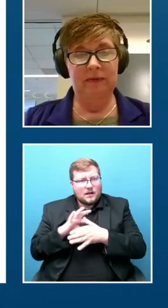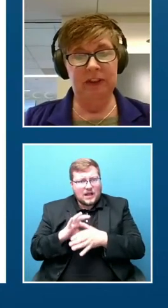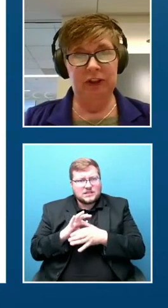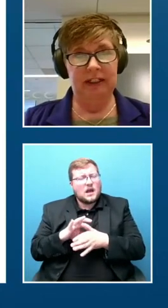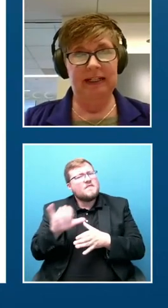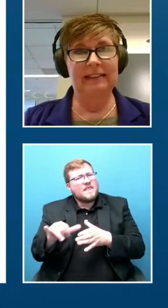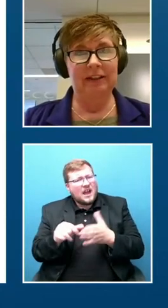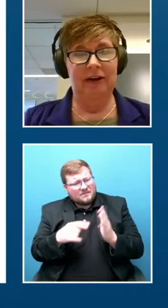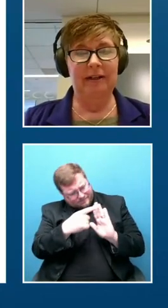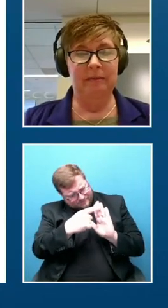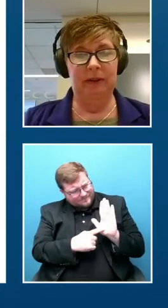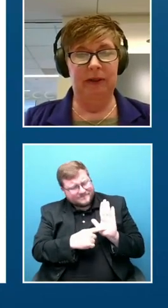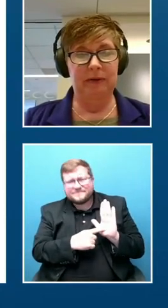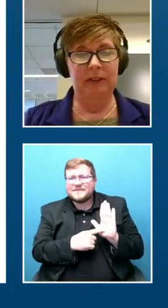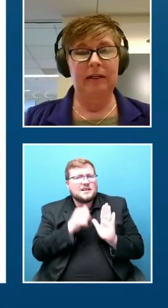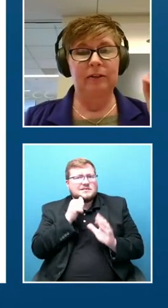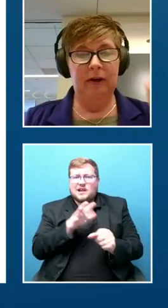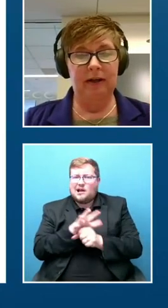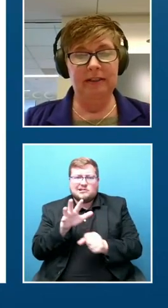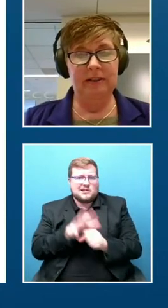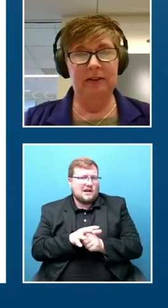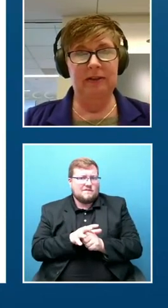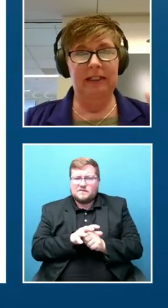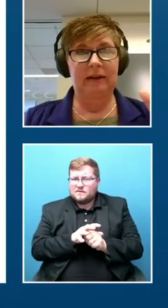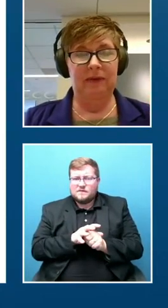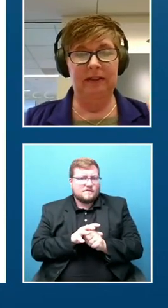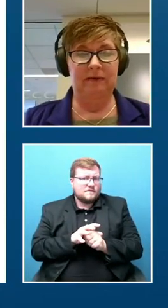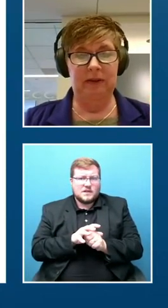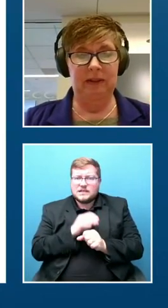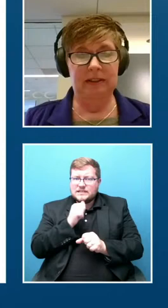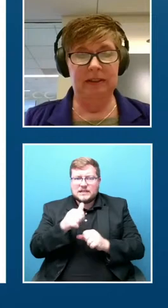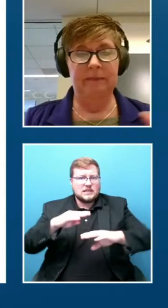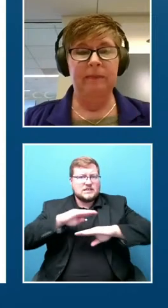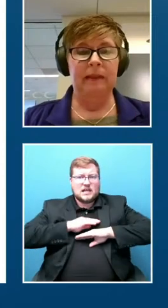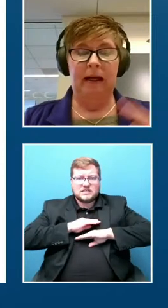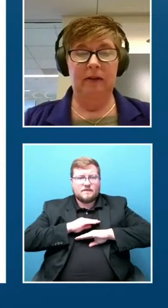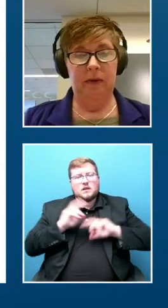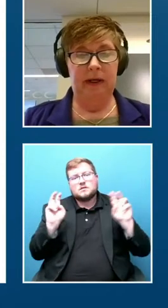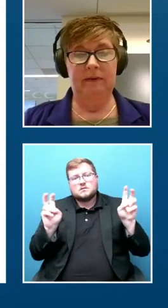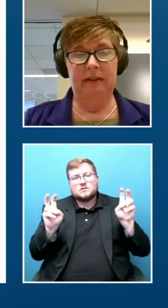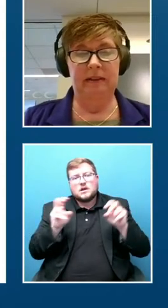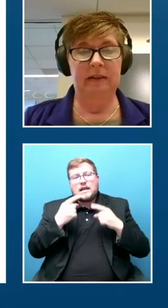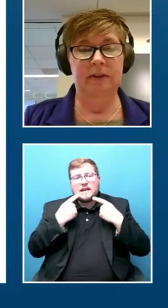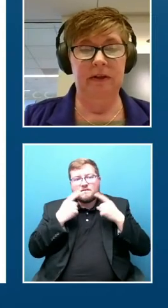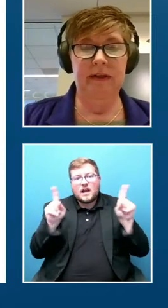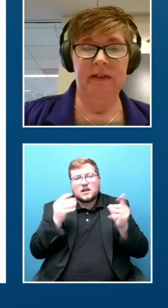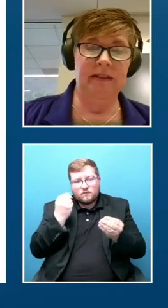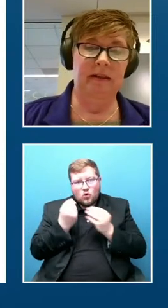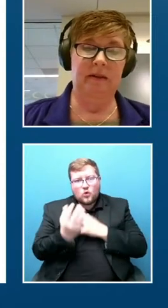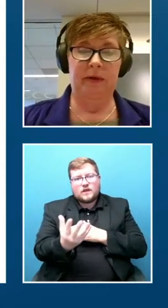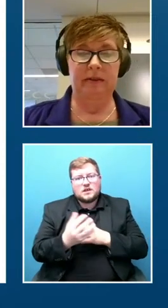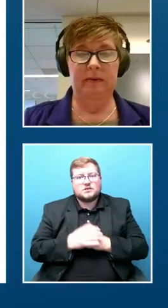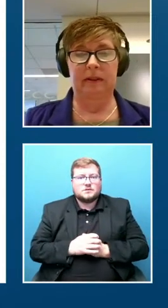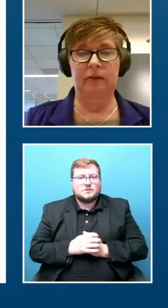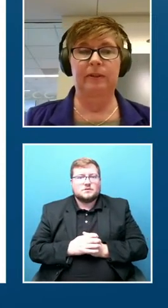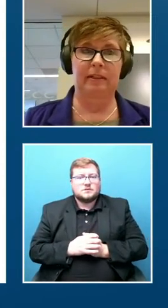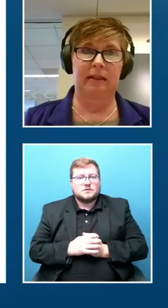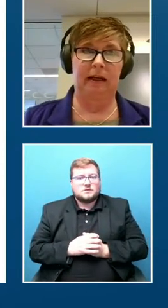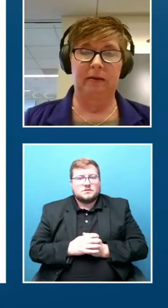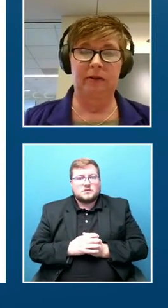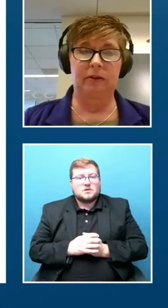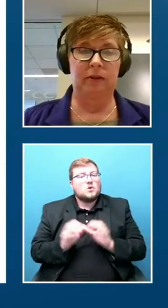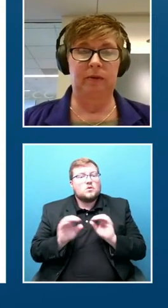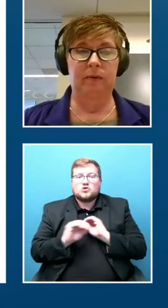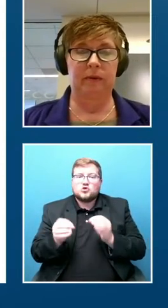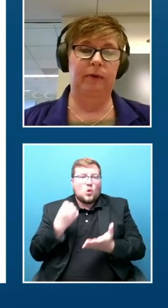still deficient and did not come close to constituting effective notice. And there's no evidence that the press release was